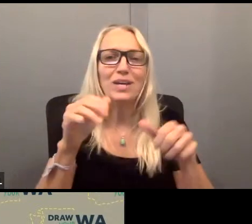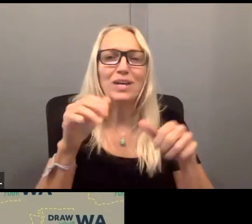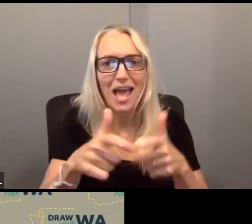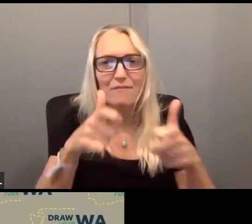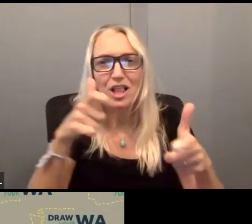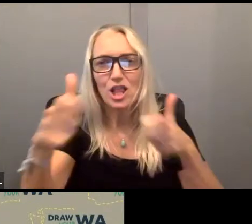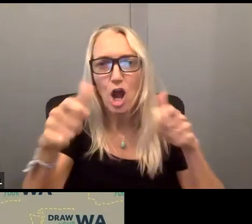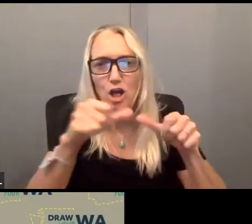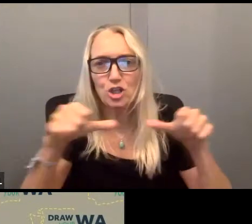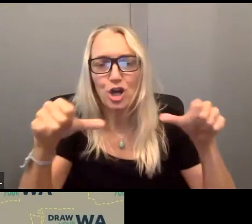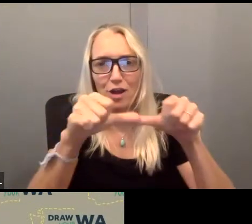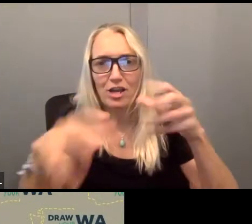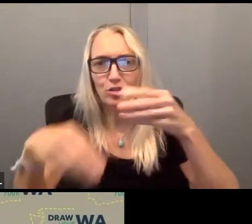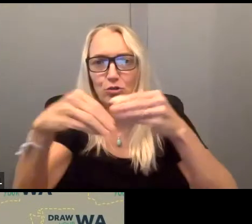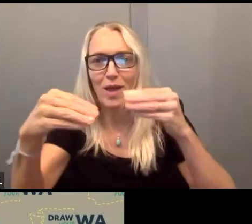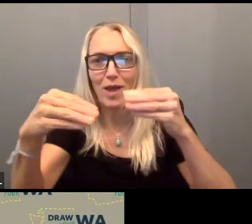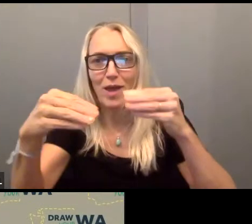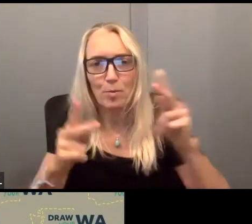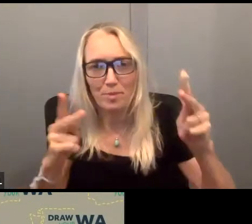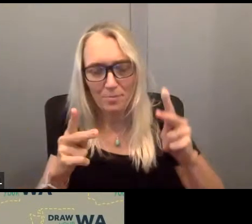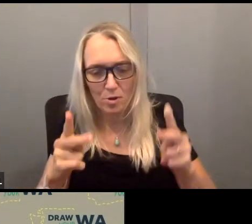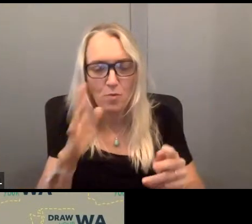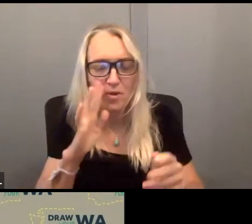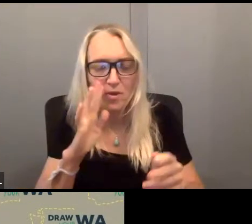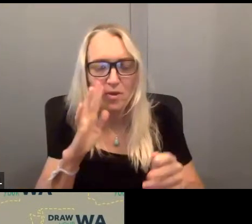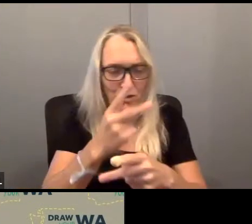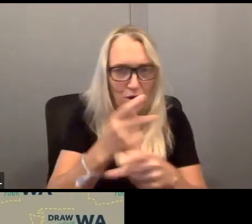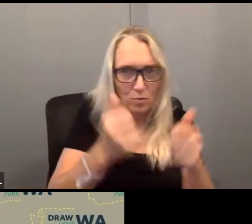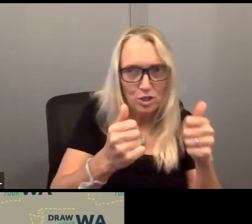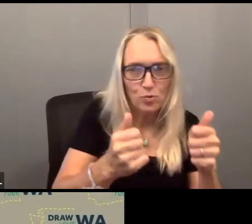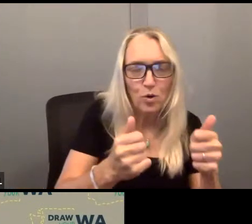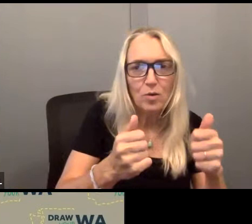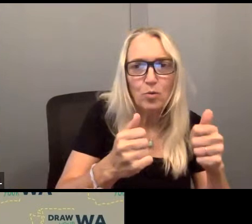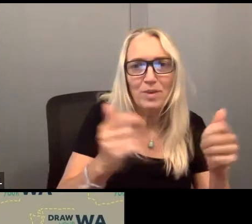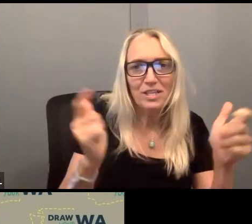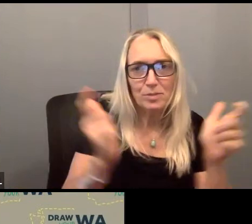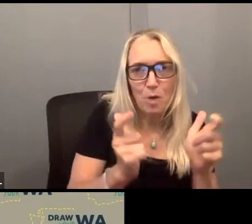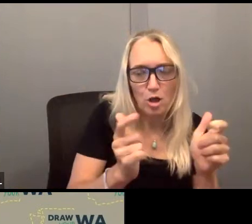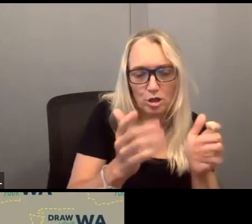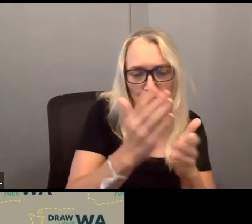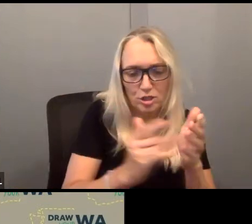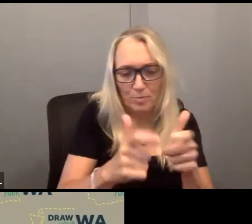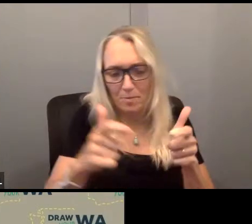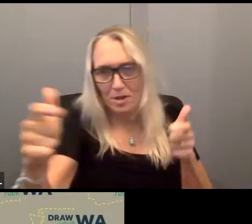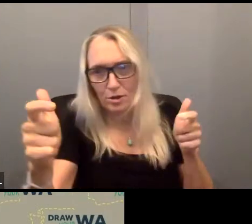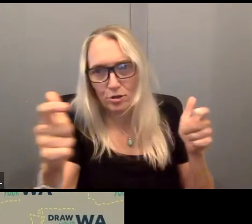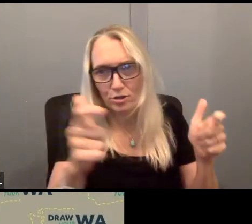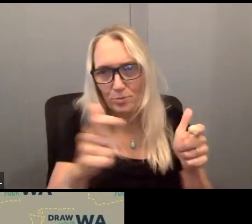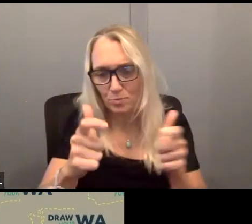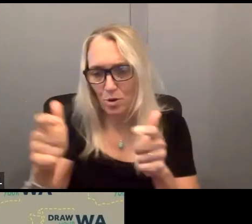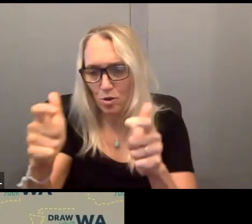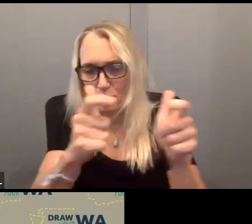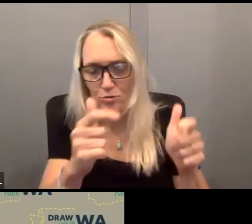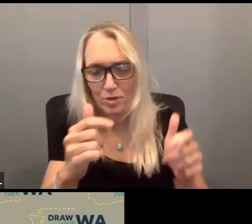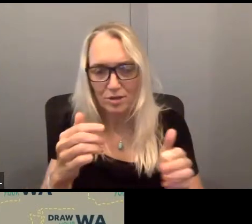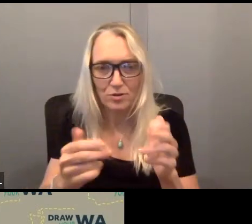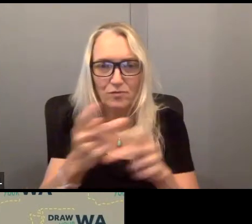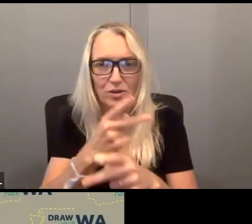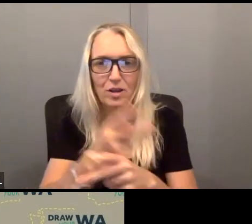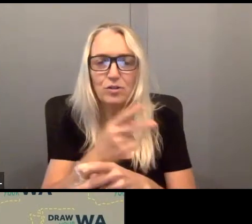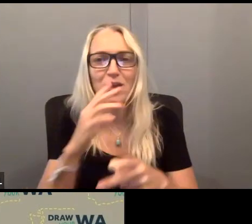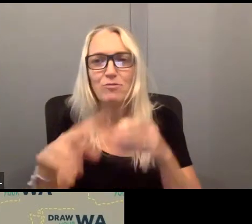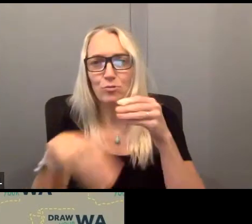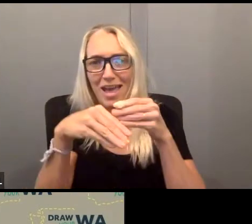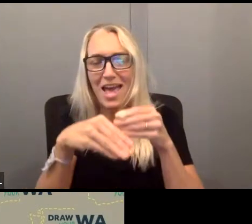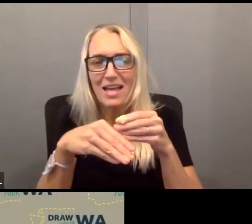more residents and which districts will need to get smaller in order to shed residents. And as we add or